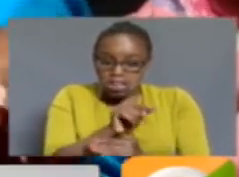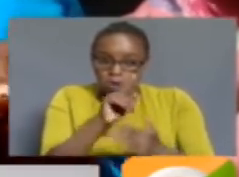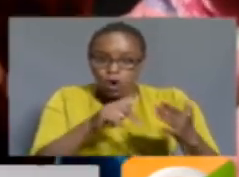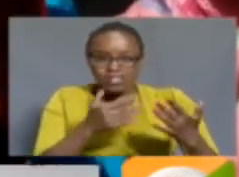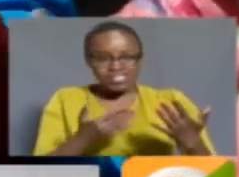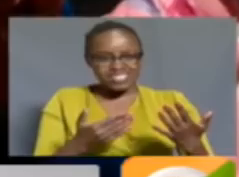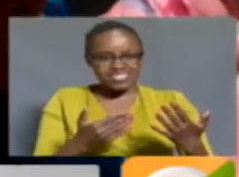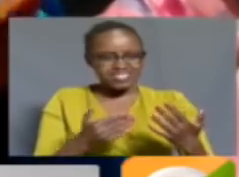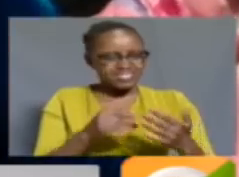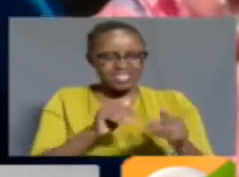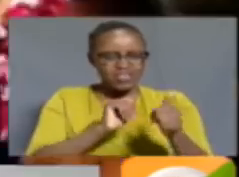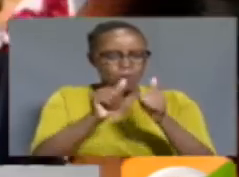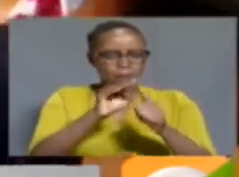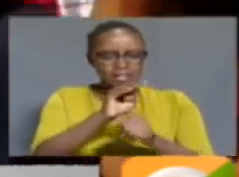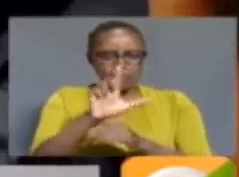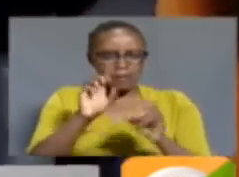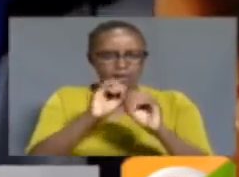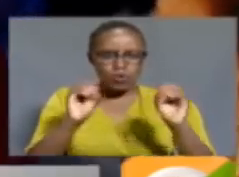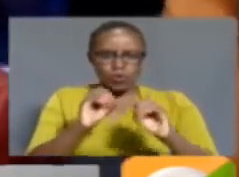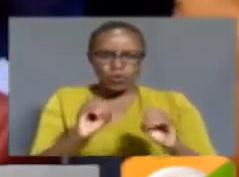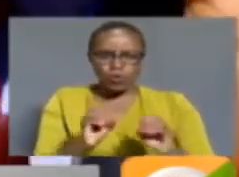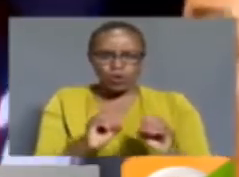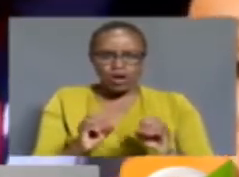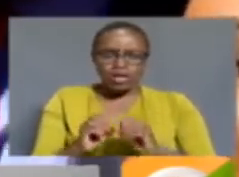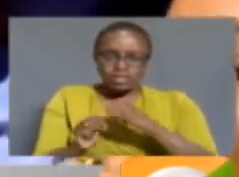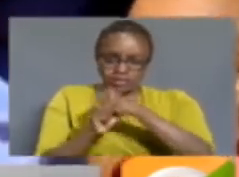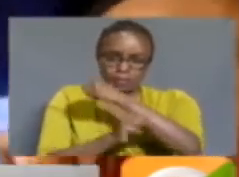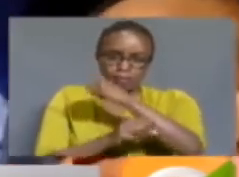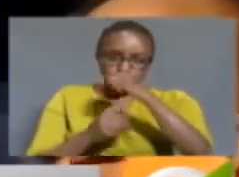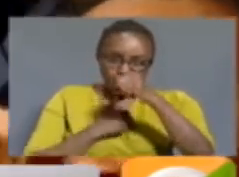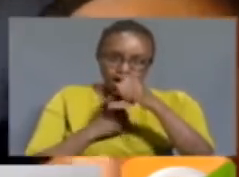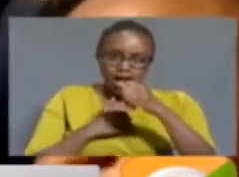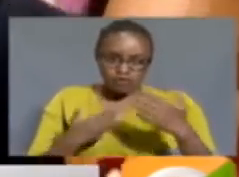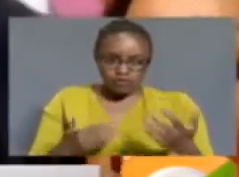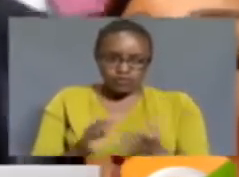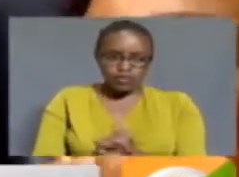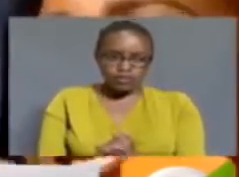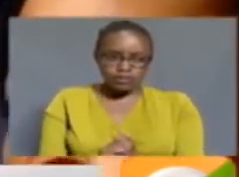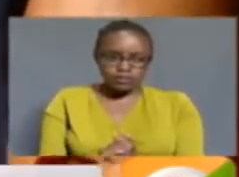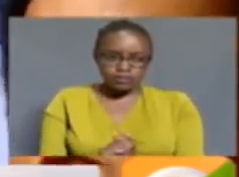that don't pass the bill? And they had support